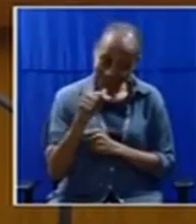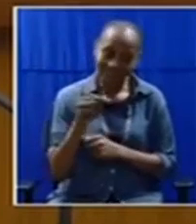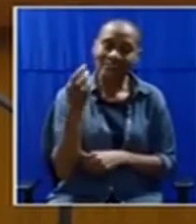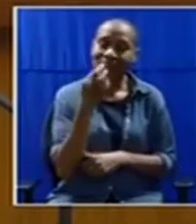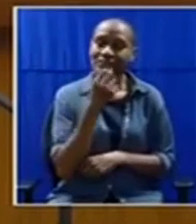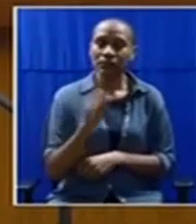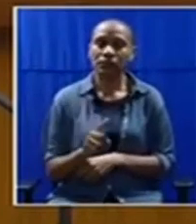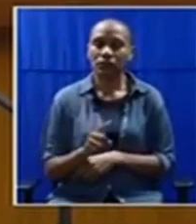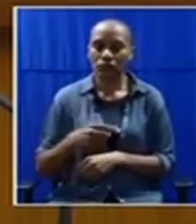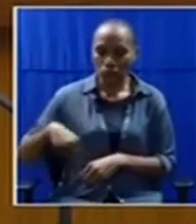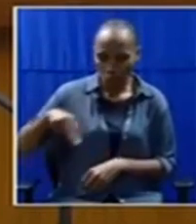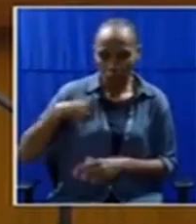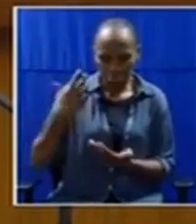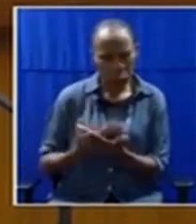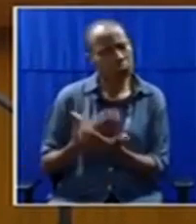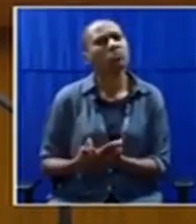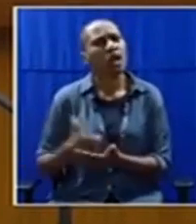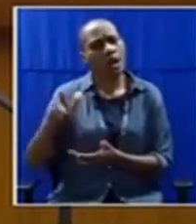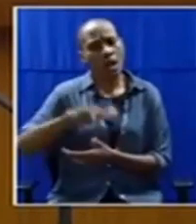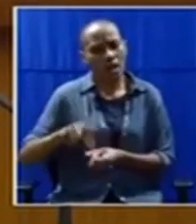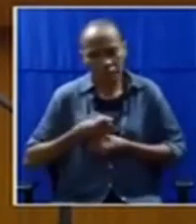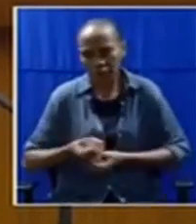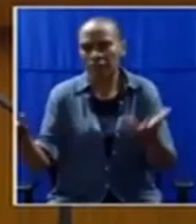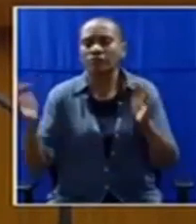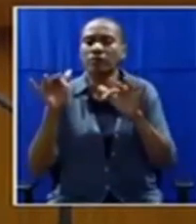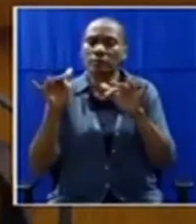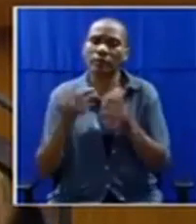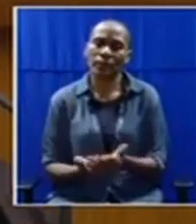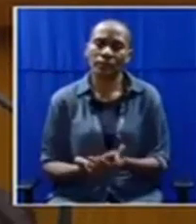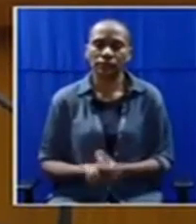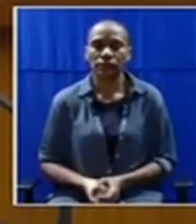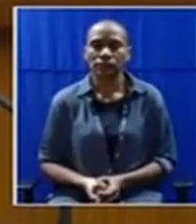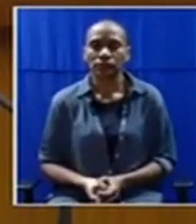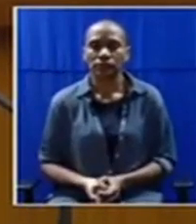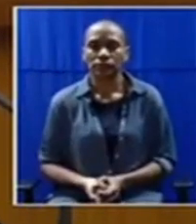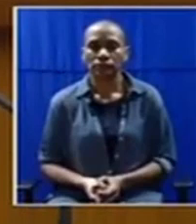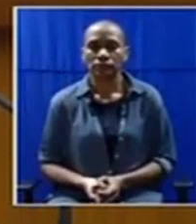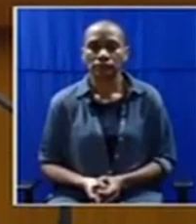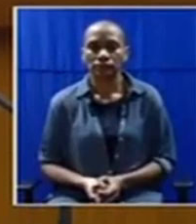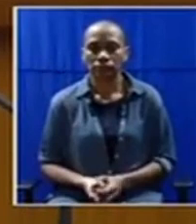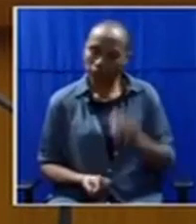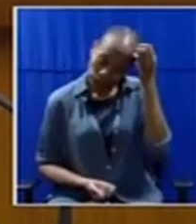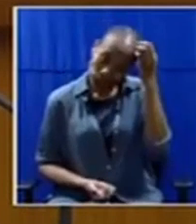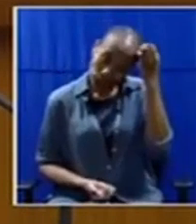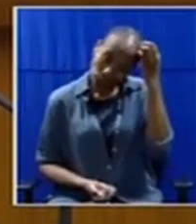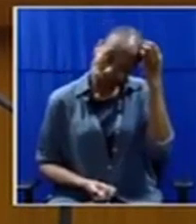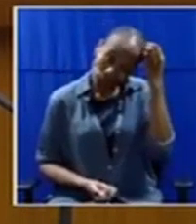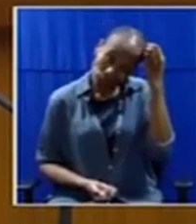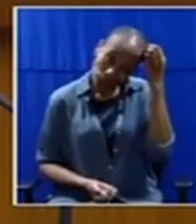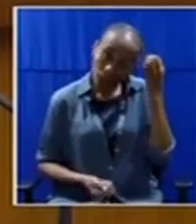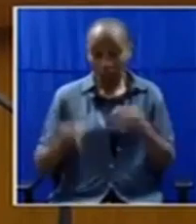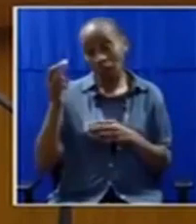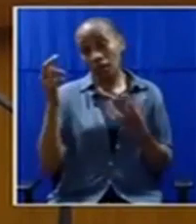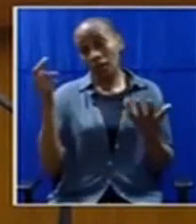sibuyisele umhlaba ebantwini njengoba kufanele wantshontshwa ngithi siyakwathi lokho siyavalelisana kodwa kufuna